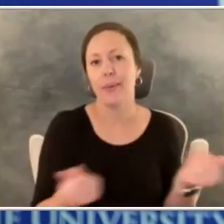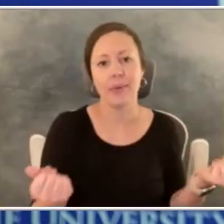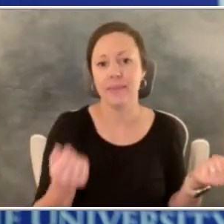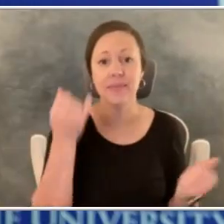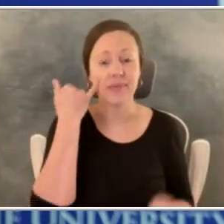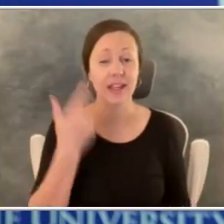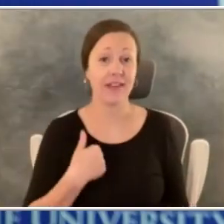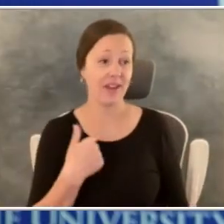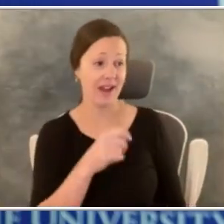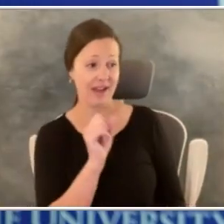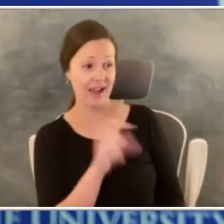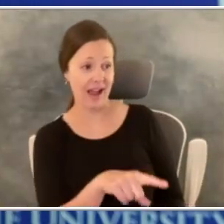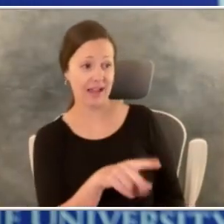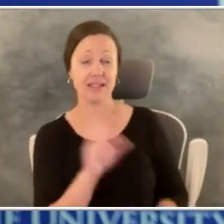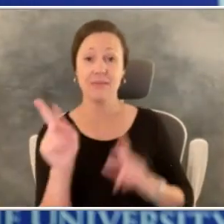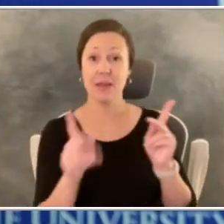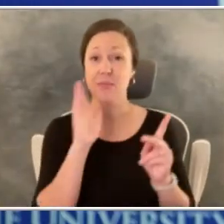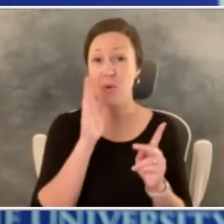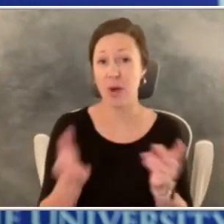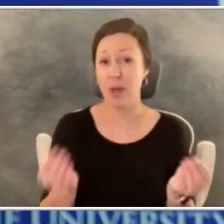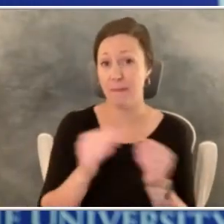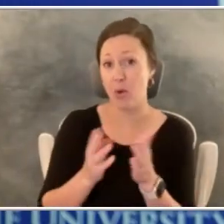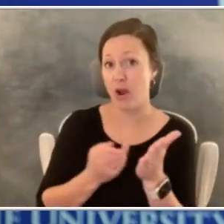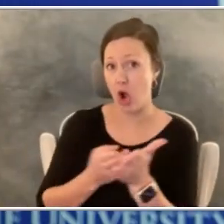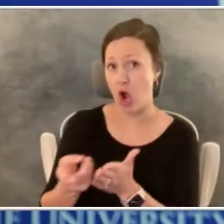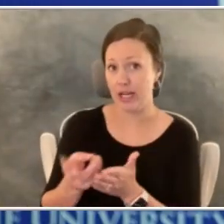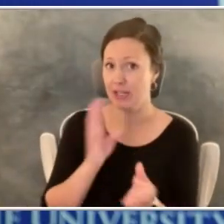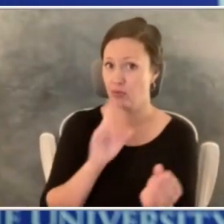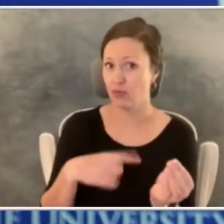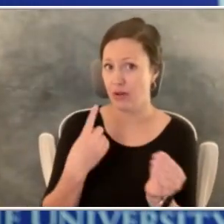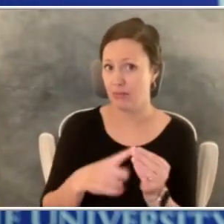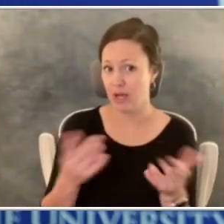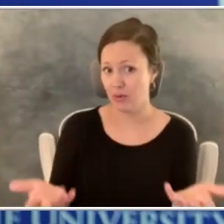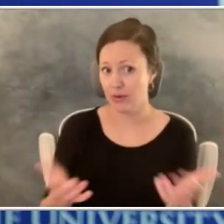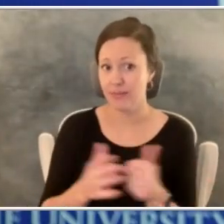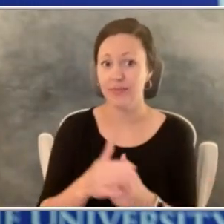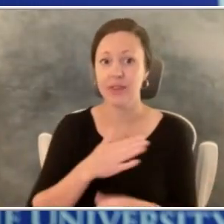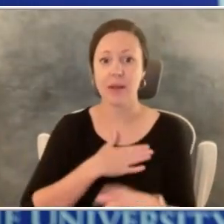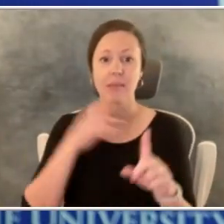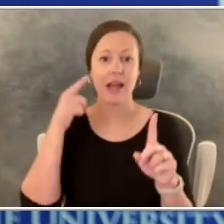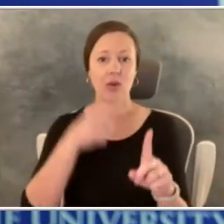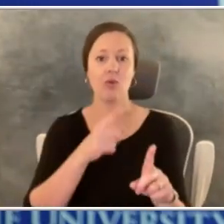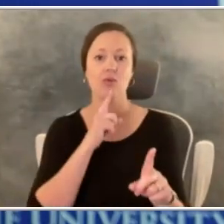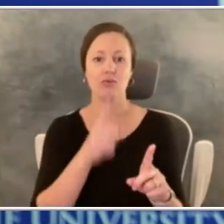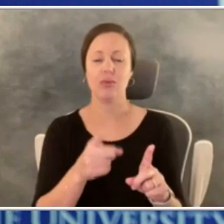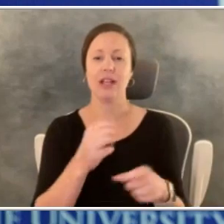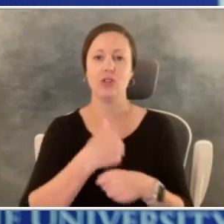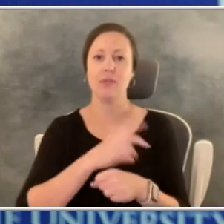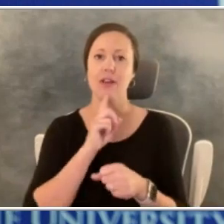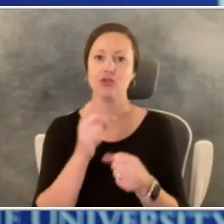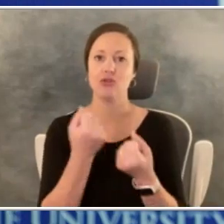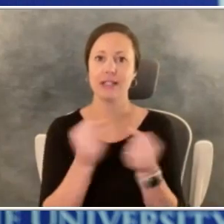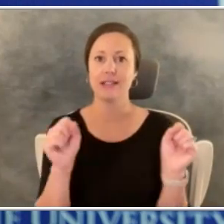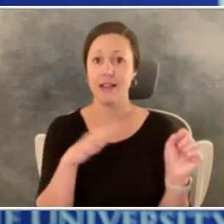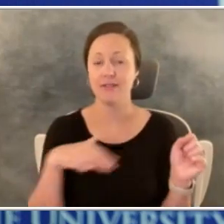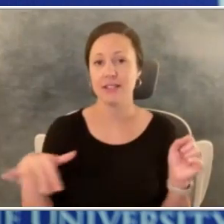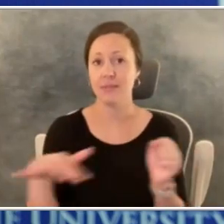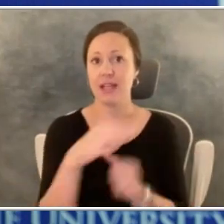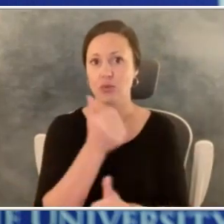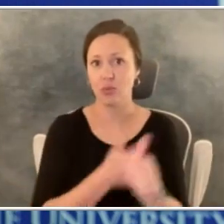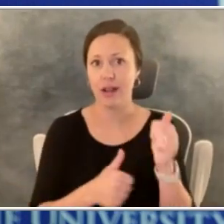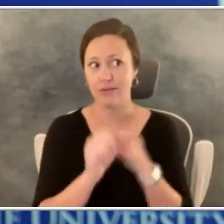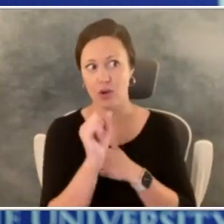little bit more truthful and bring them up. And my goal is just to create a safe space where every question can be